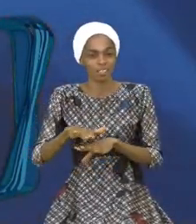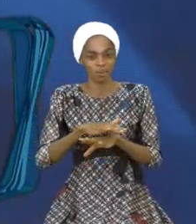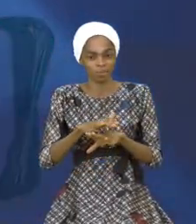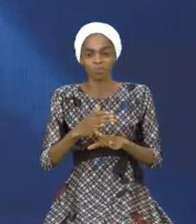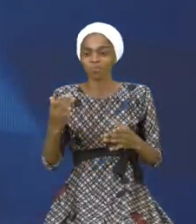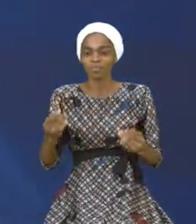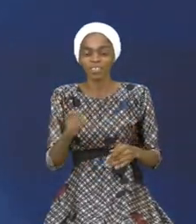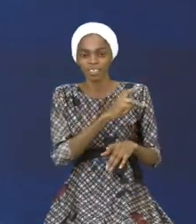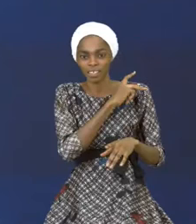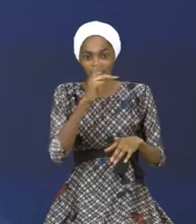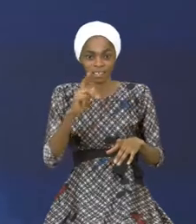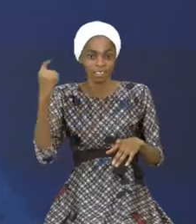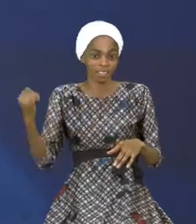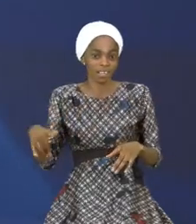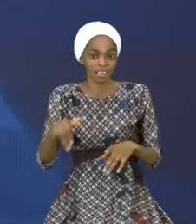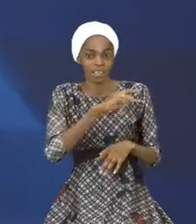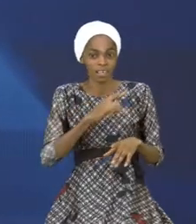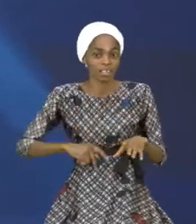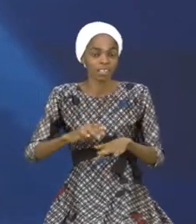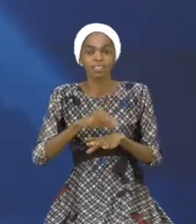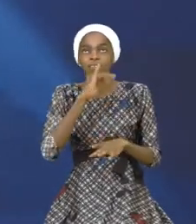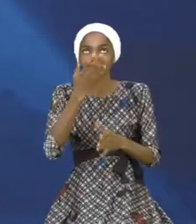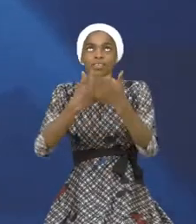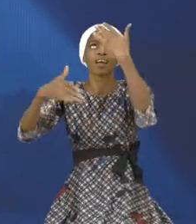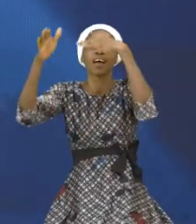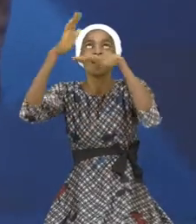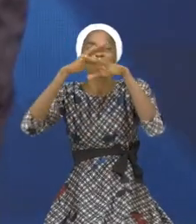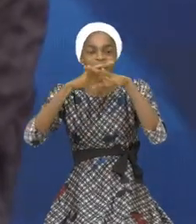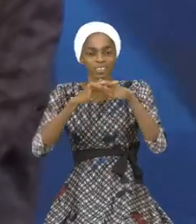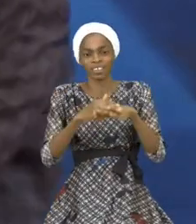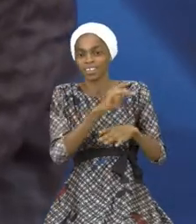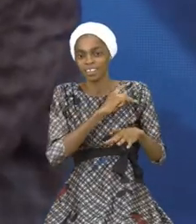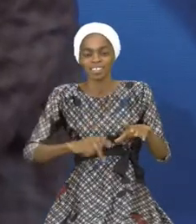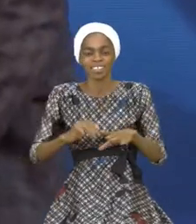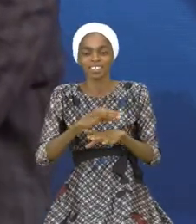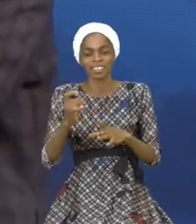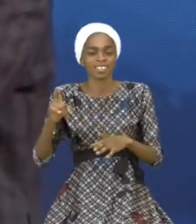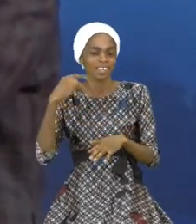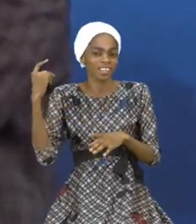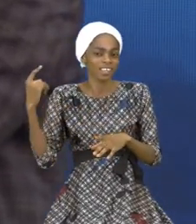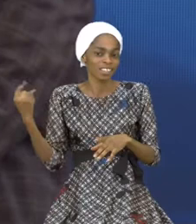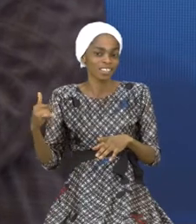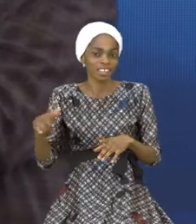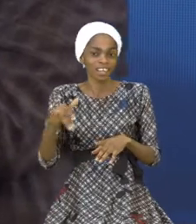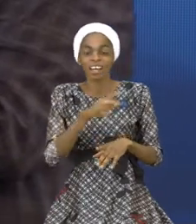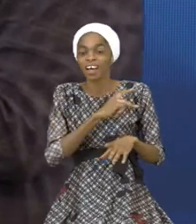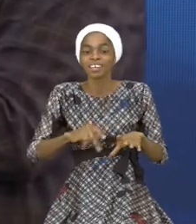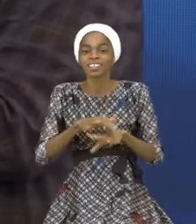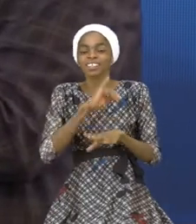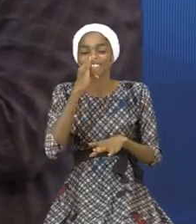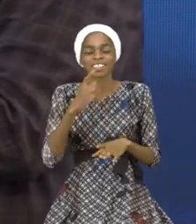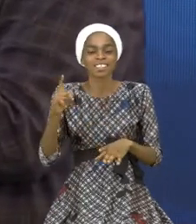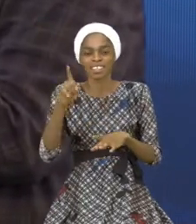eternal kingdom is the heavenly kingdom. The eternal kingdom is the kingdom of